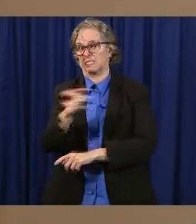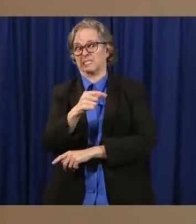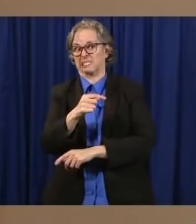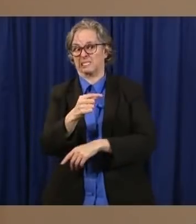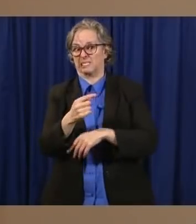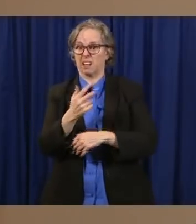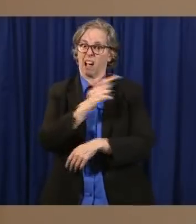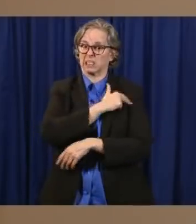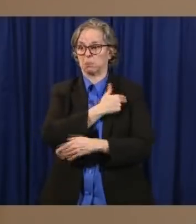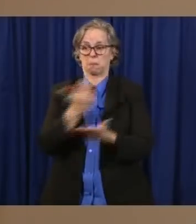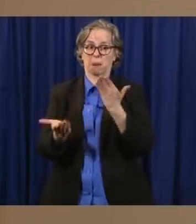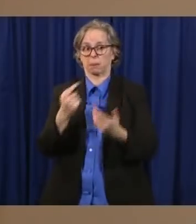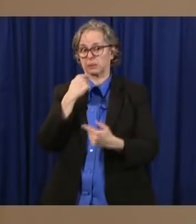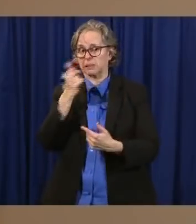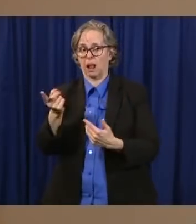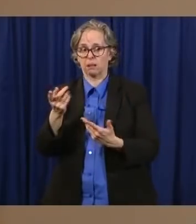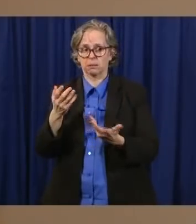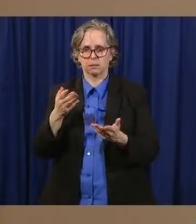facility?